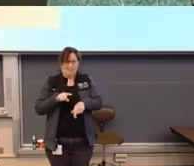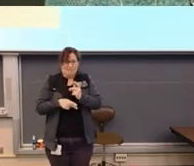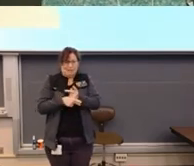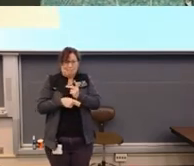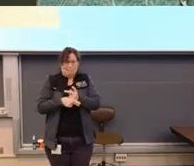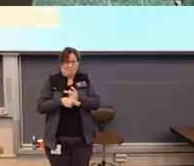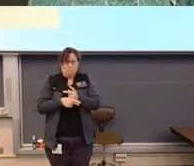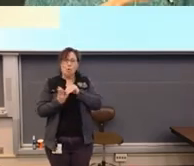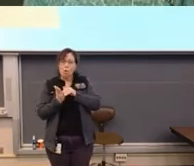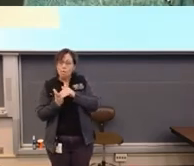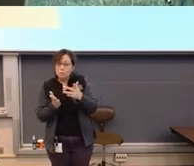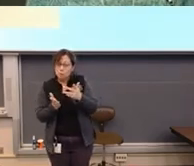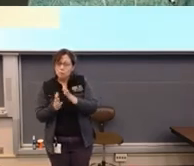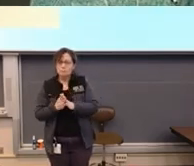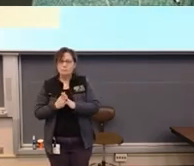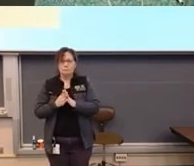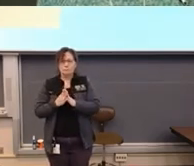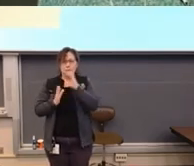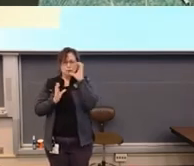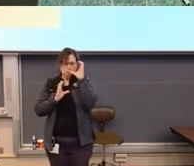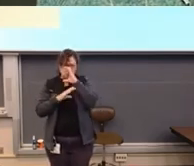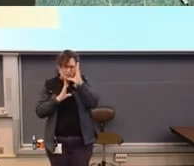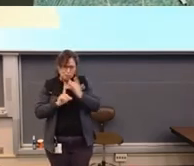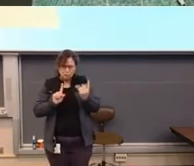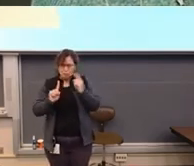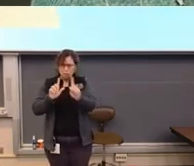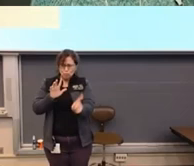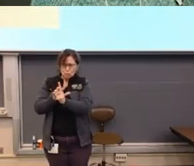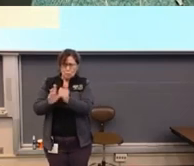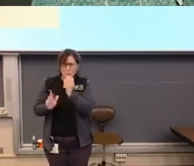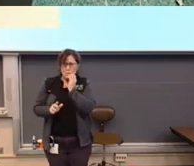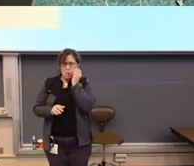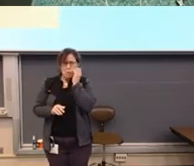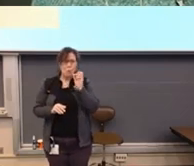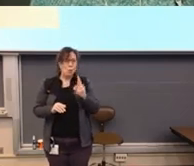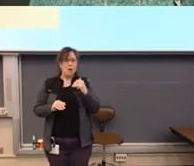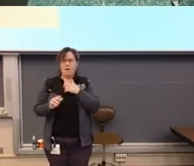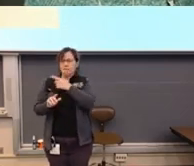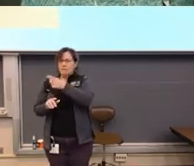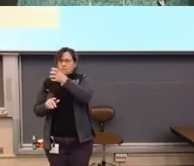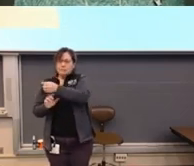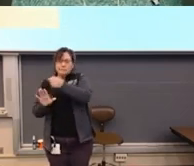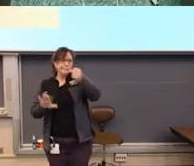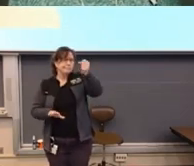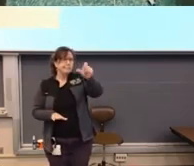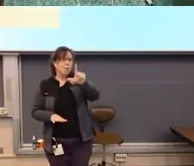one most often is having strangers come into the home or going into a long-term care facility.